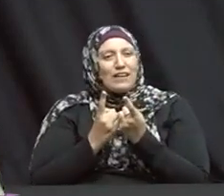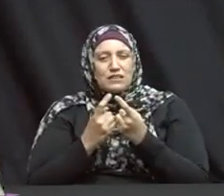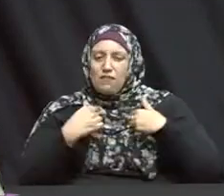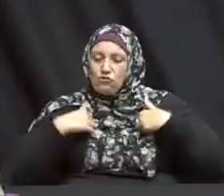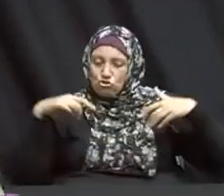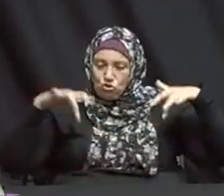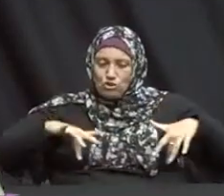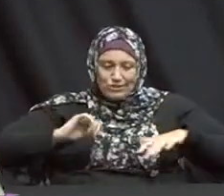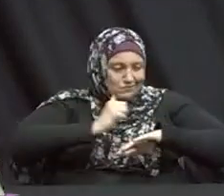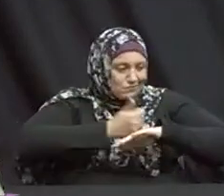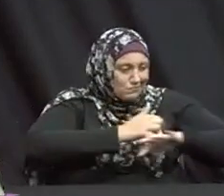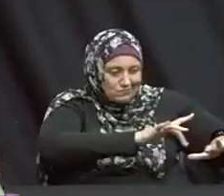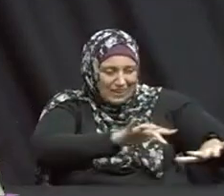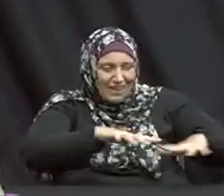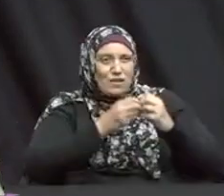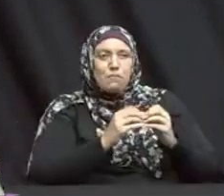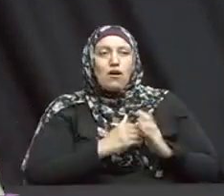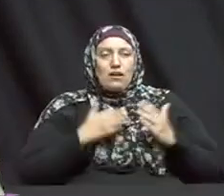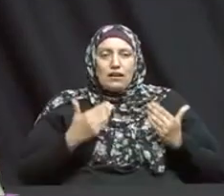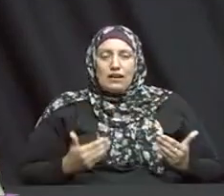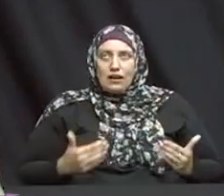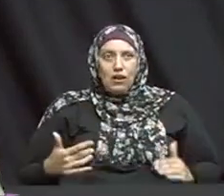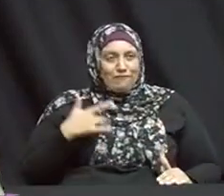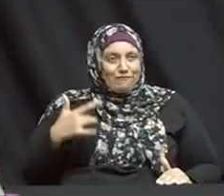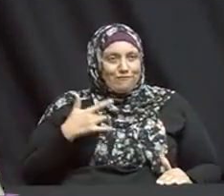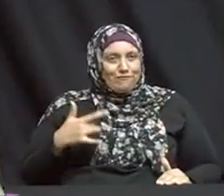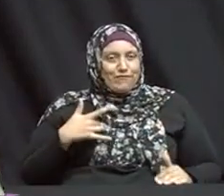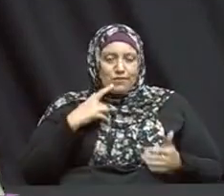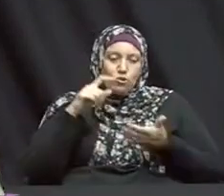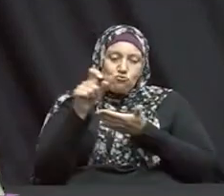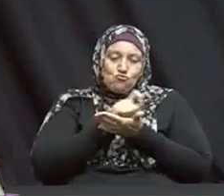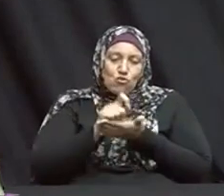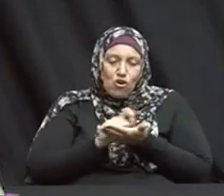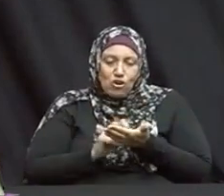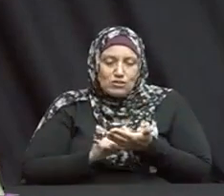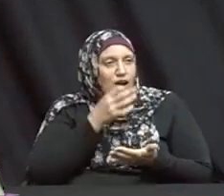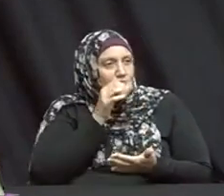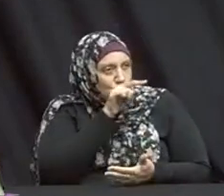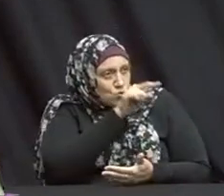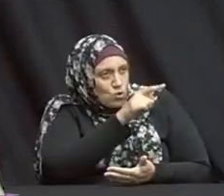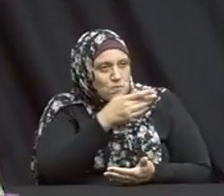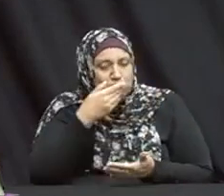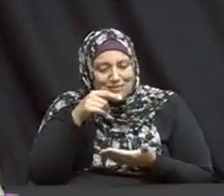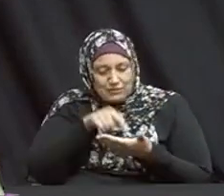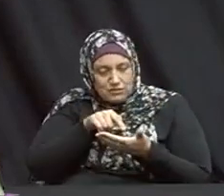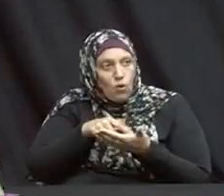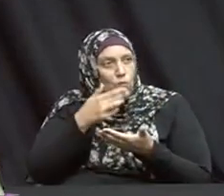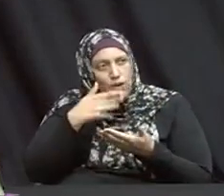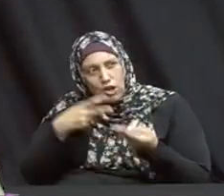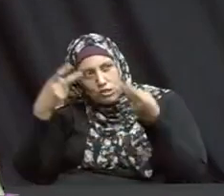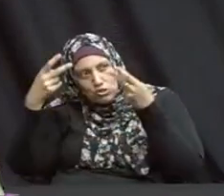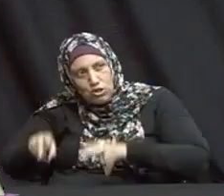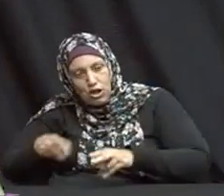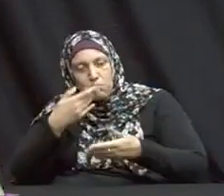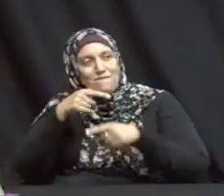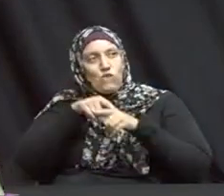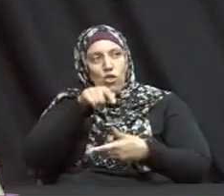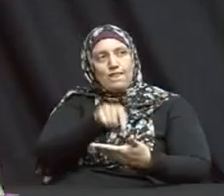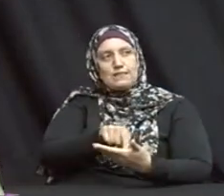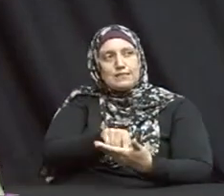life and my lifetime, I write it and I appoint someone to execute on my behalf. Islamically, I